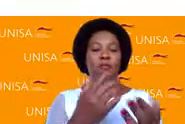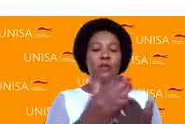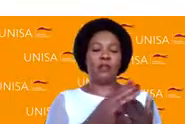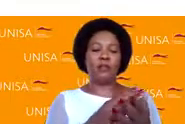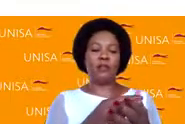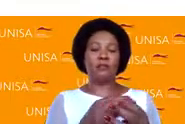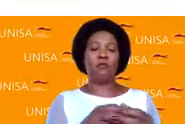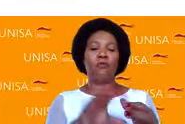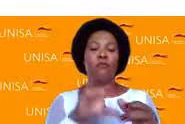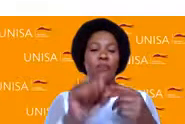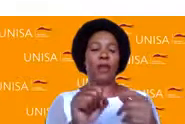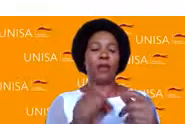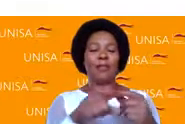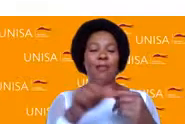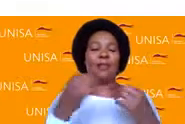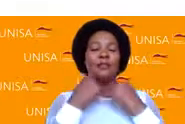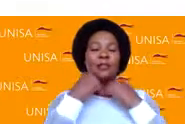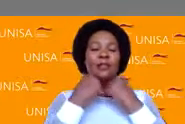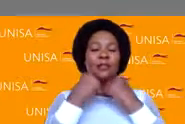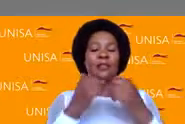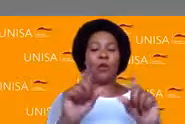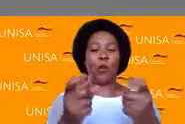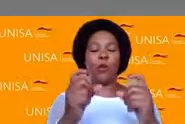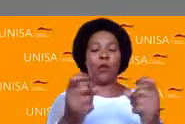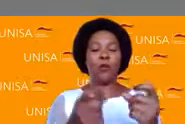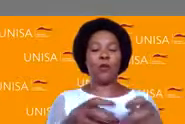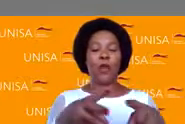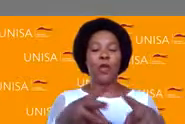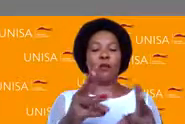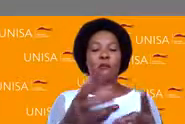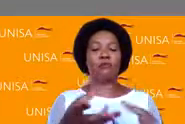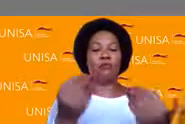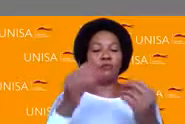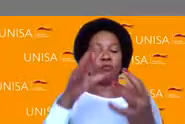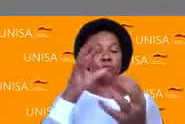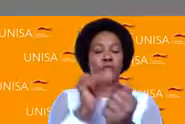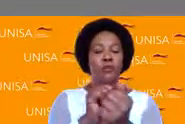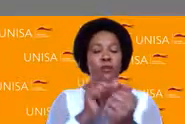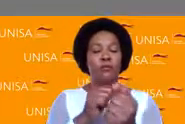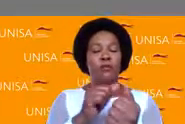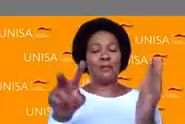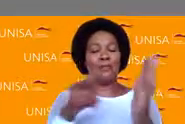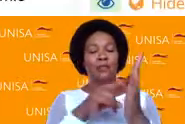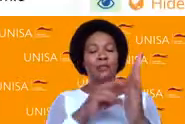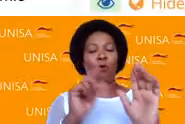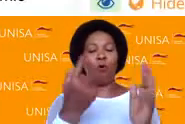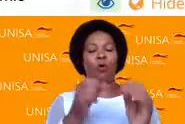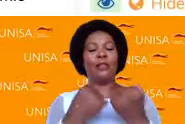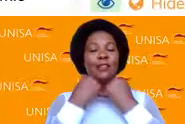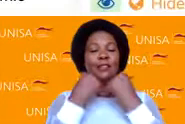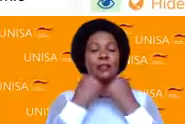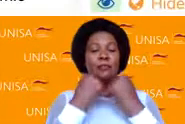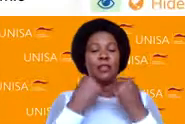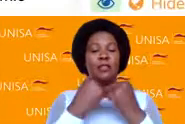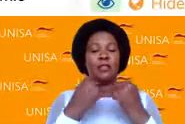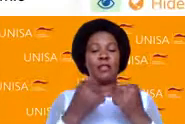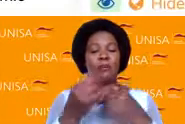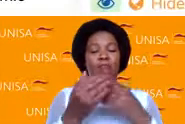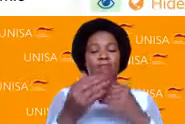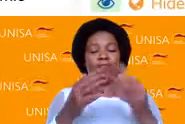assignment. So this is a quick way to get an overview if you want to see all the assignments that's due. Now, also